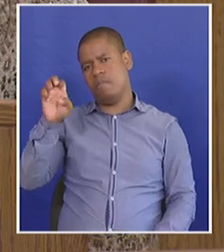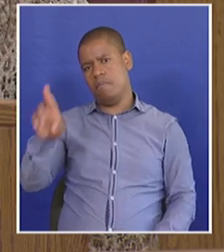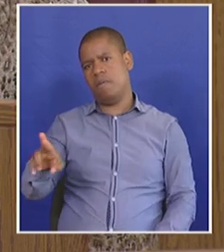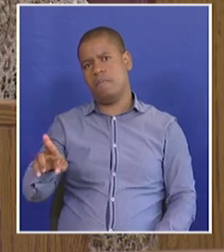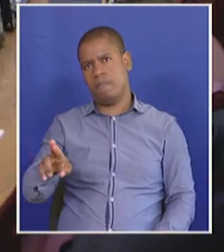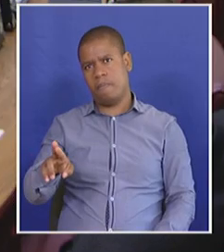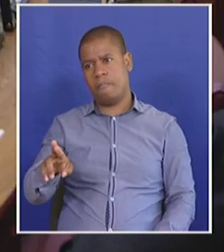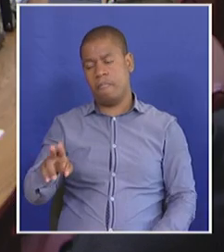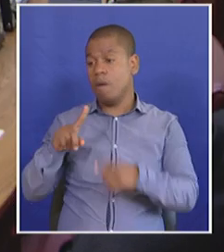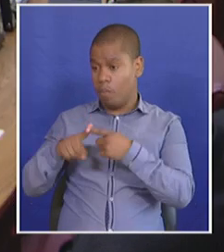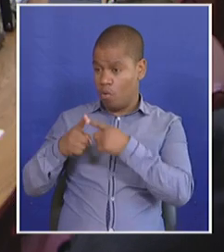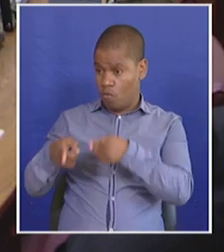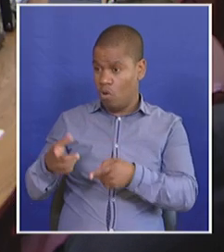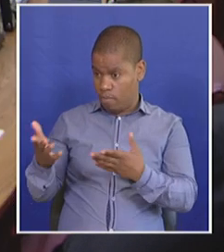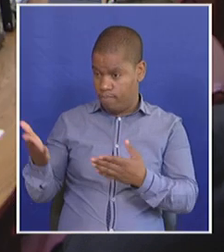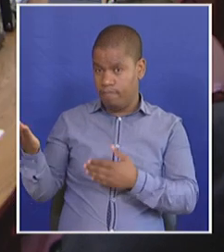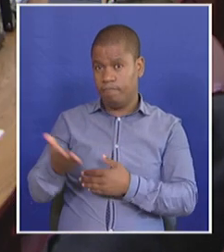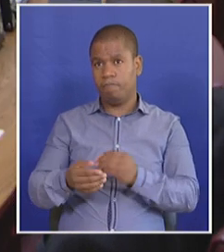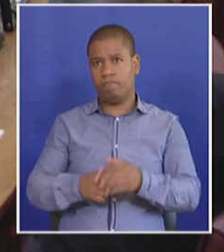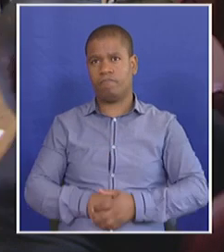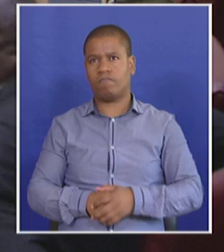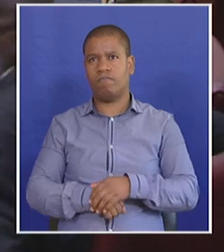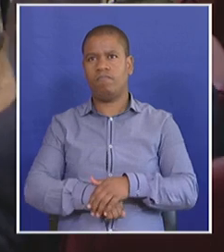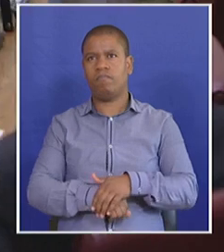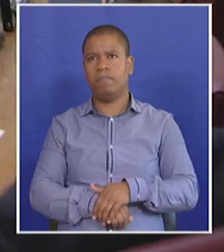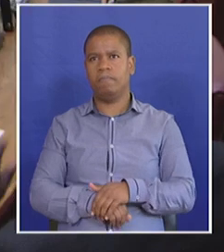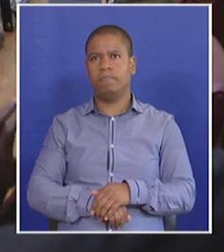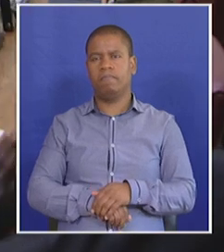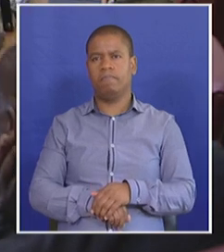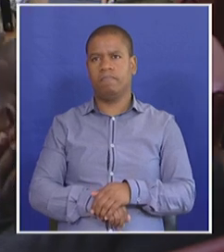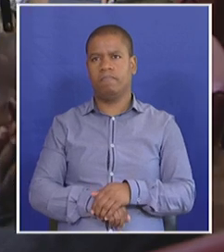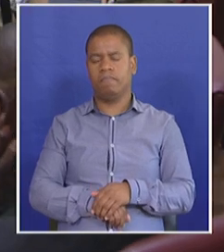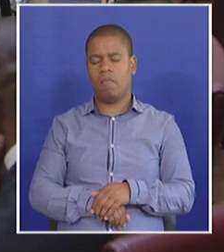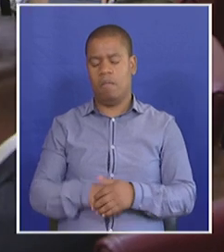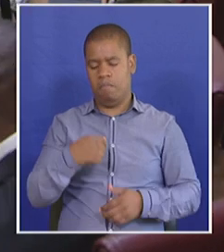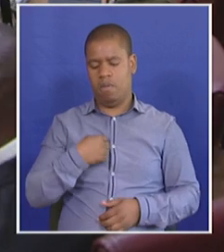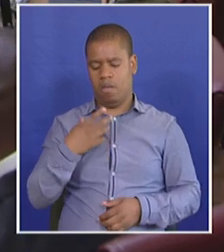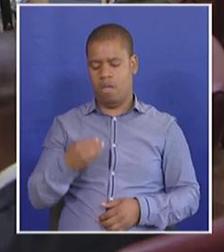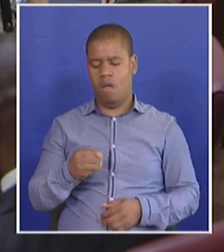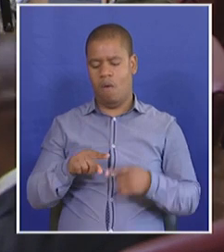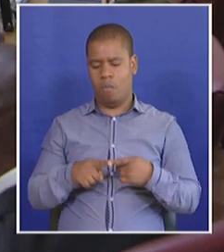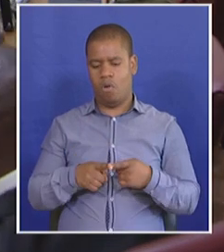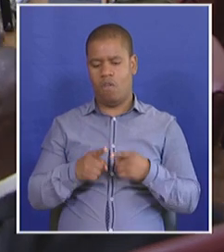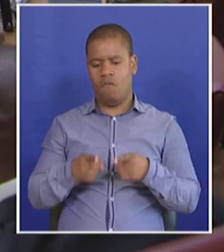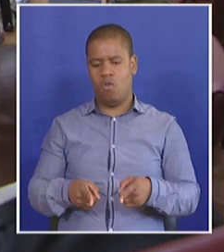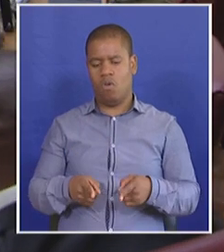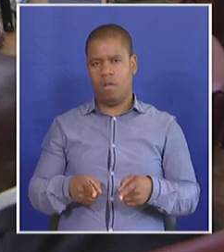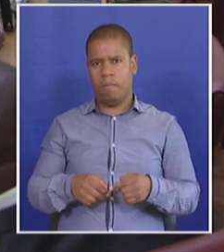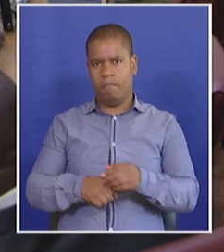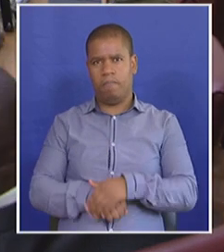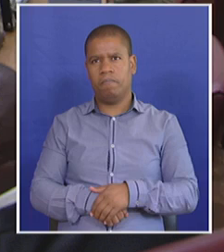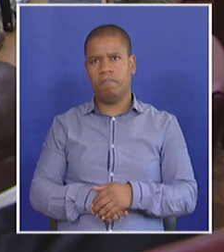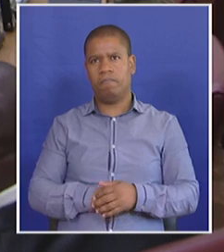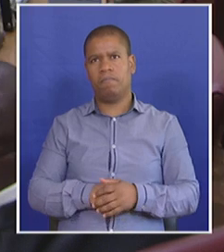You are on a point of order. Yes, Chair. I'm in a point of order, Madam Chair. What is your point of